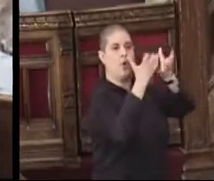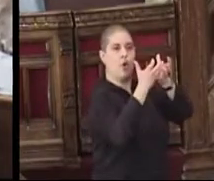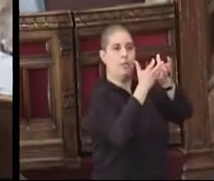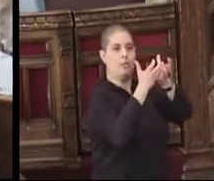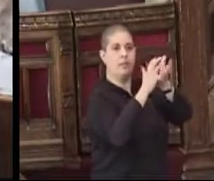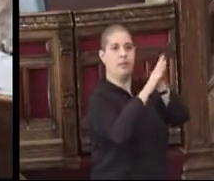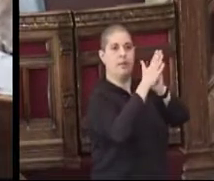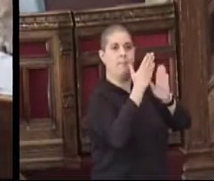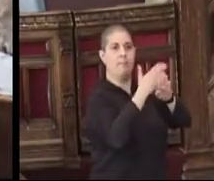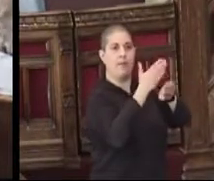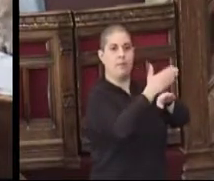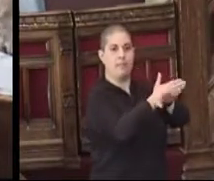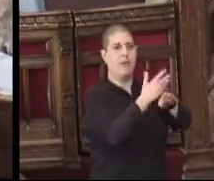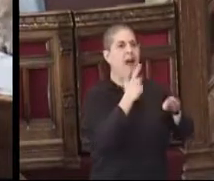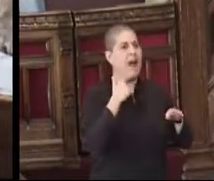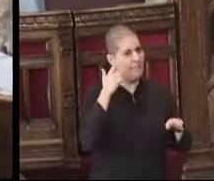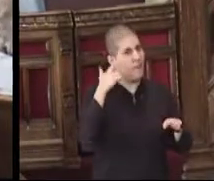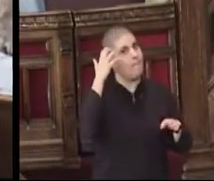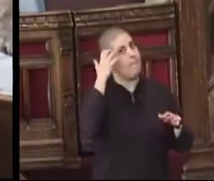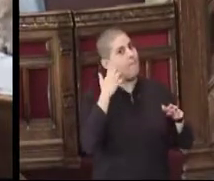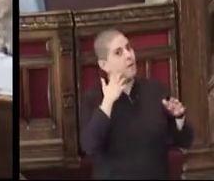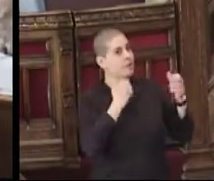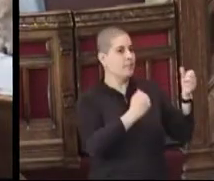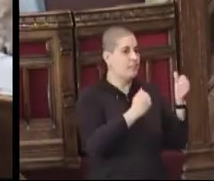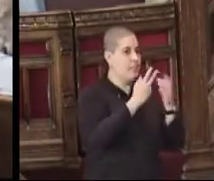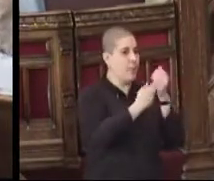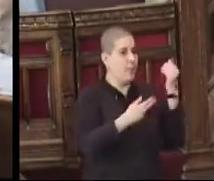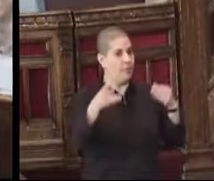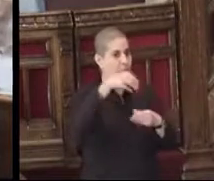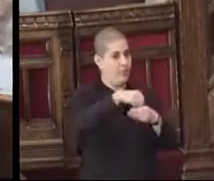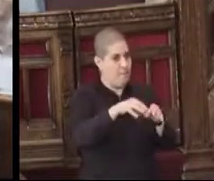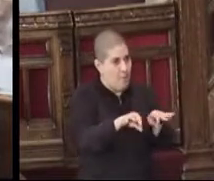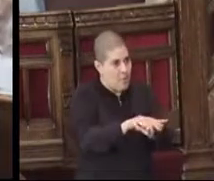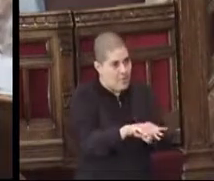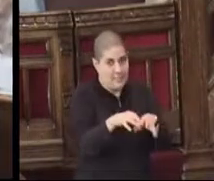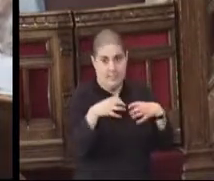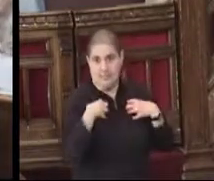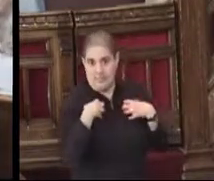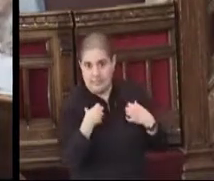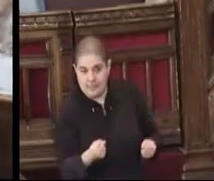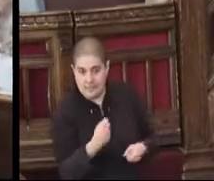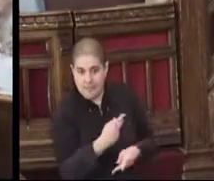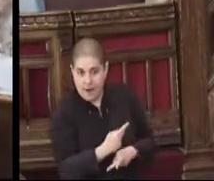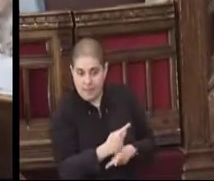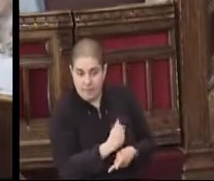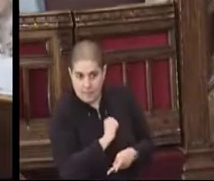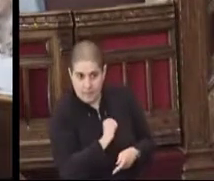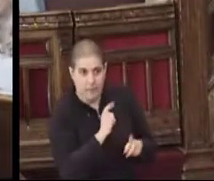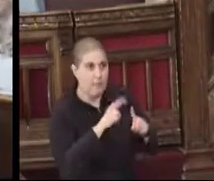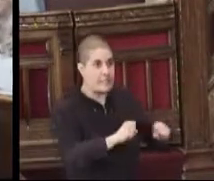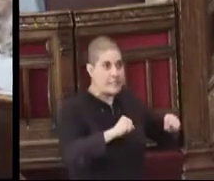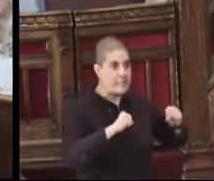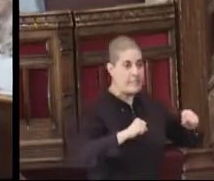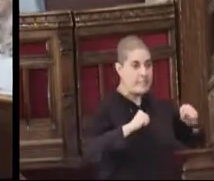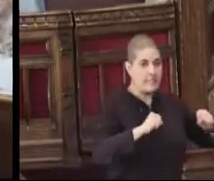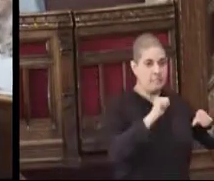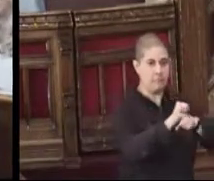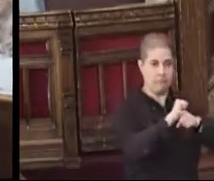both. Unfortunately, it has been too much a hospital and not enough challenging people to be a part of a fitness center.